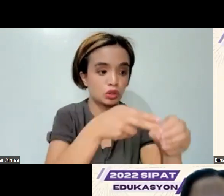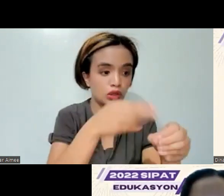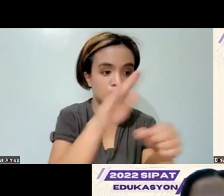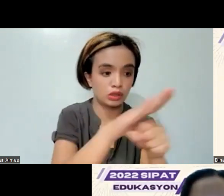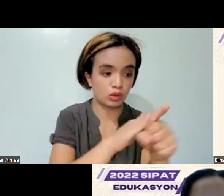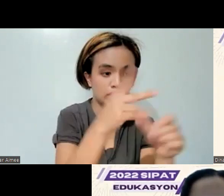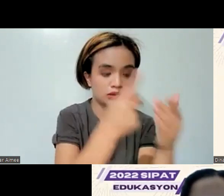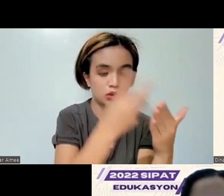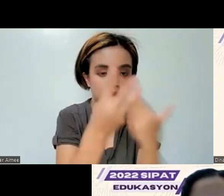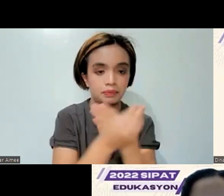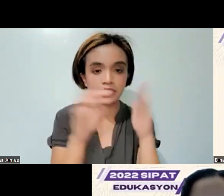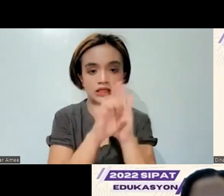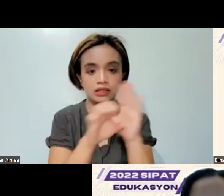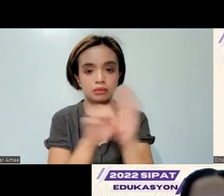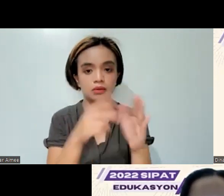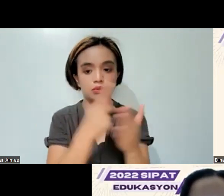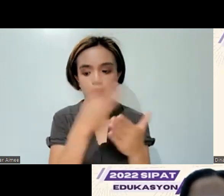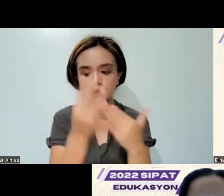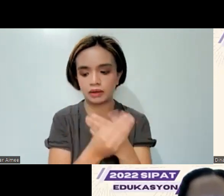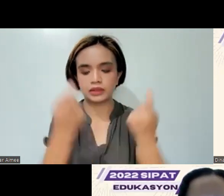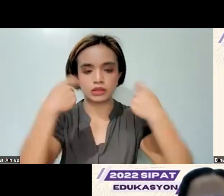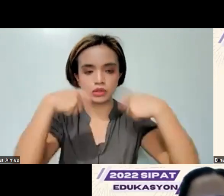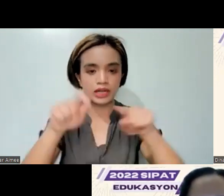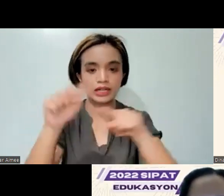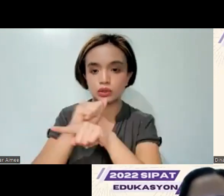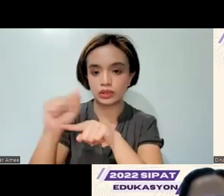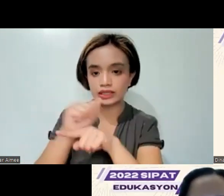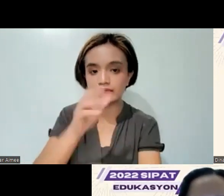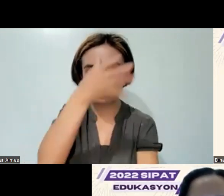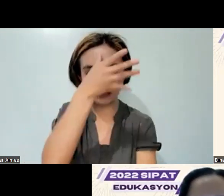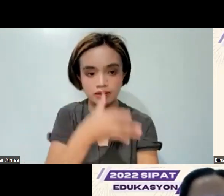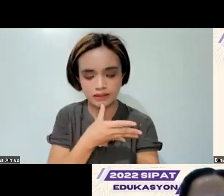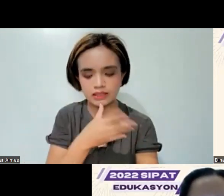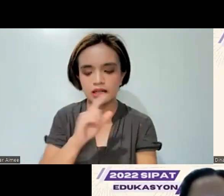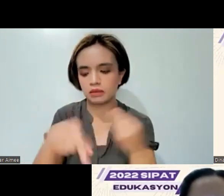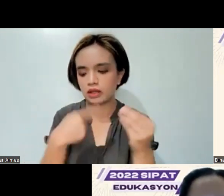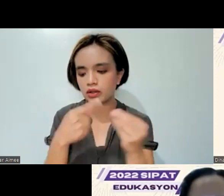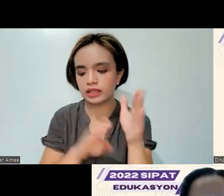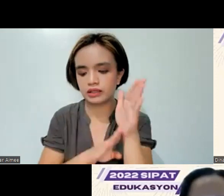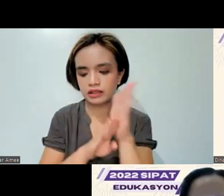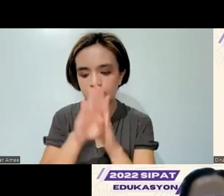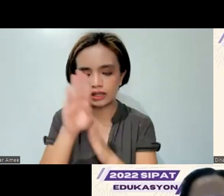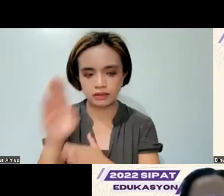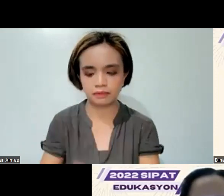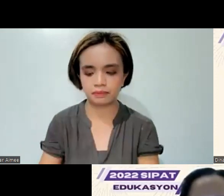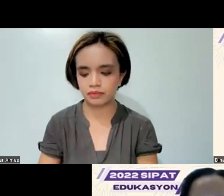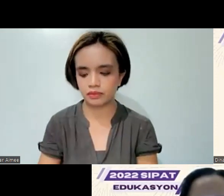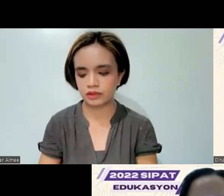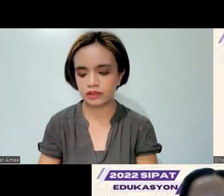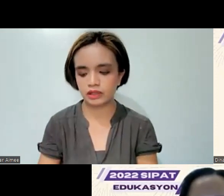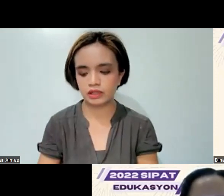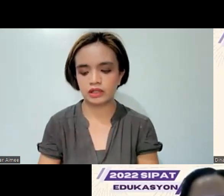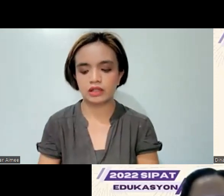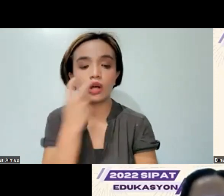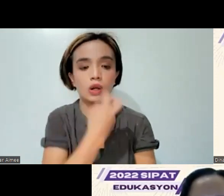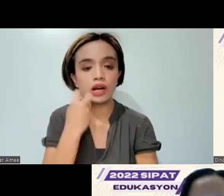example, let's say a program that tries to train parents in terms of developing the oral language or literacy skills